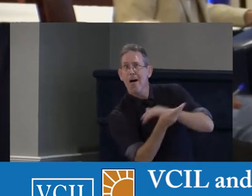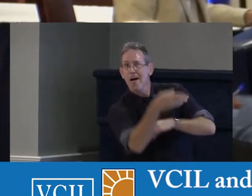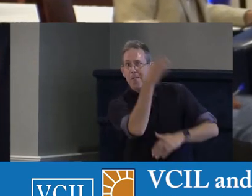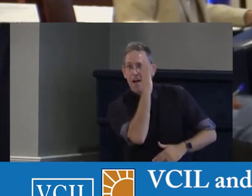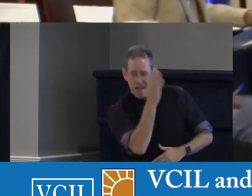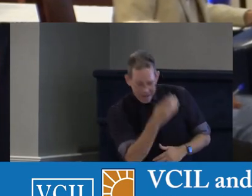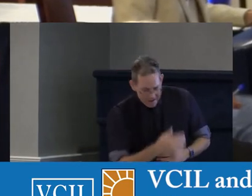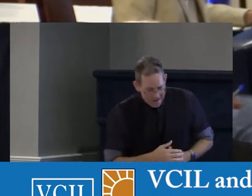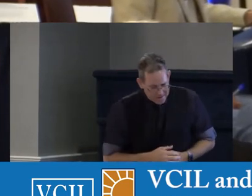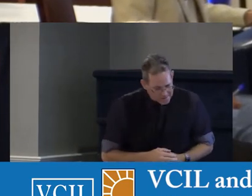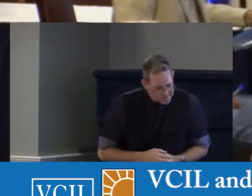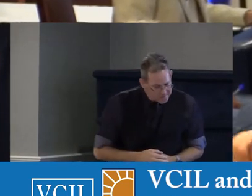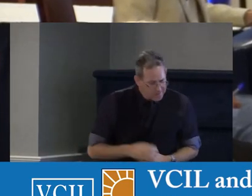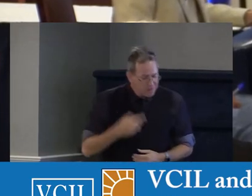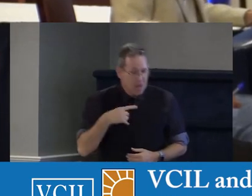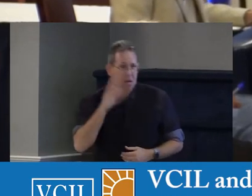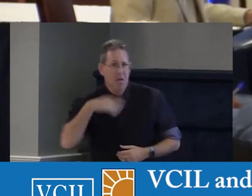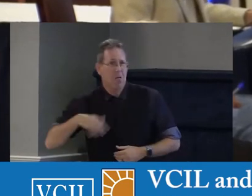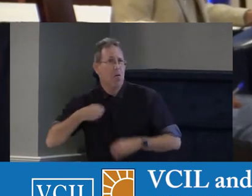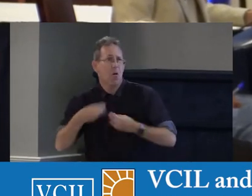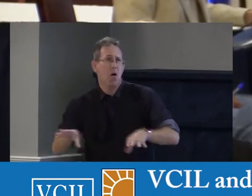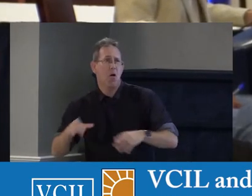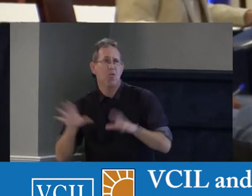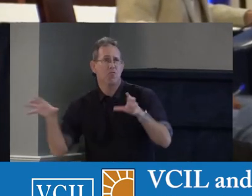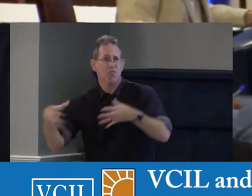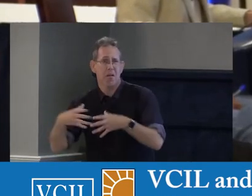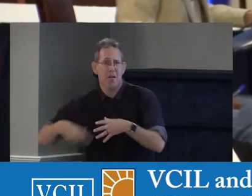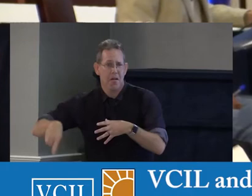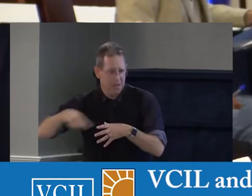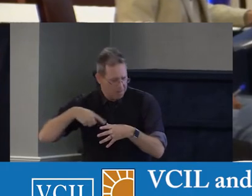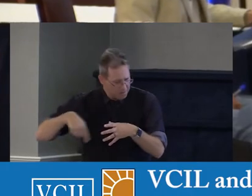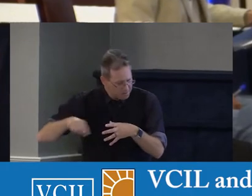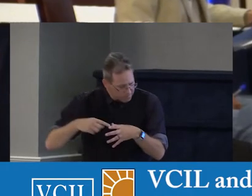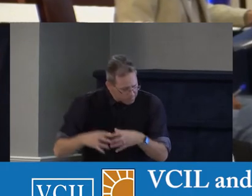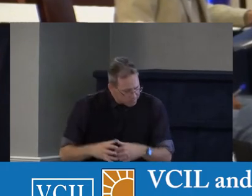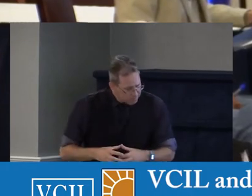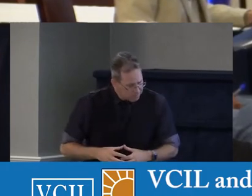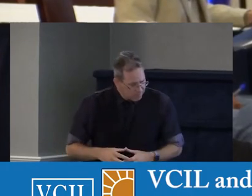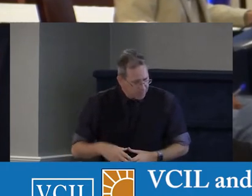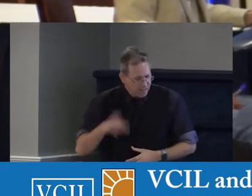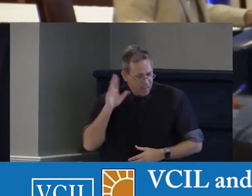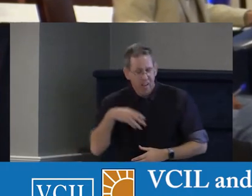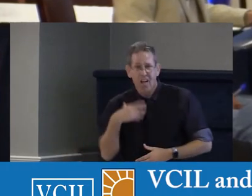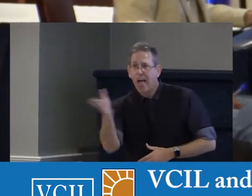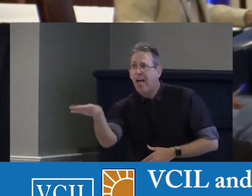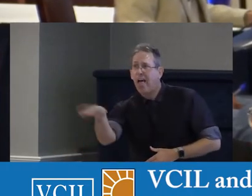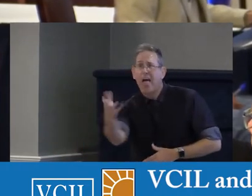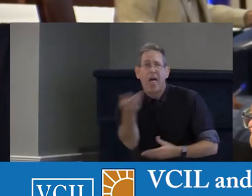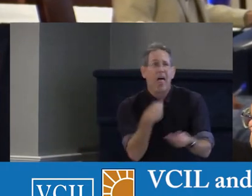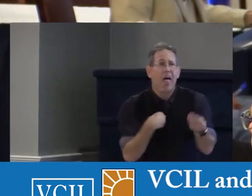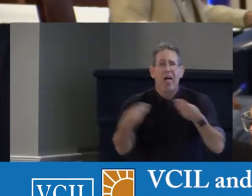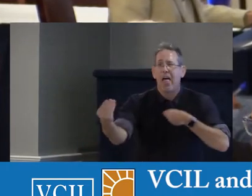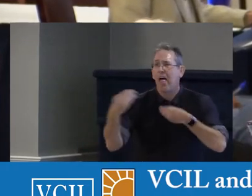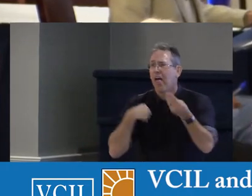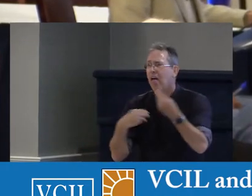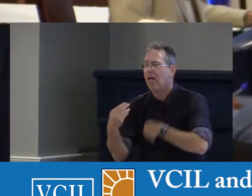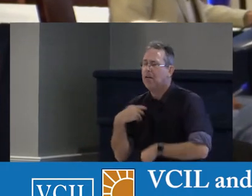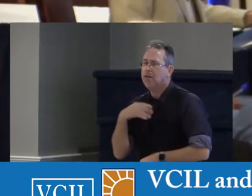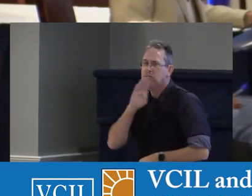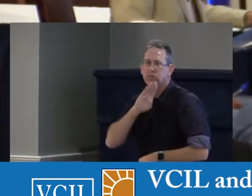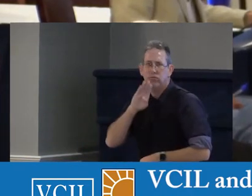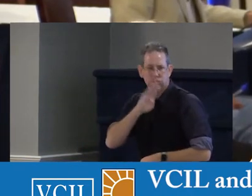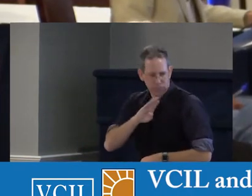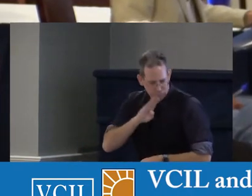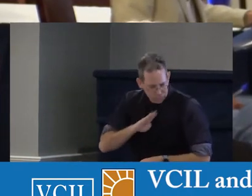said I was in his lost tribe. Getting handouts can be so frustrating. Get